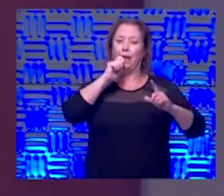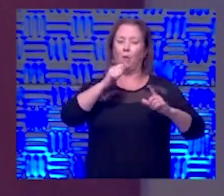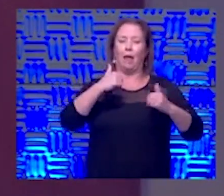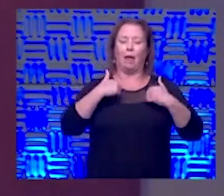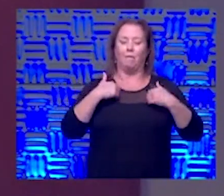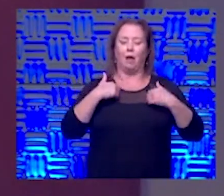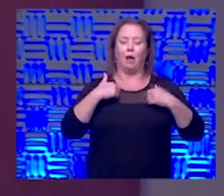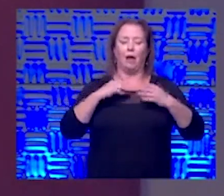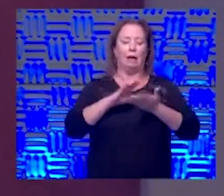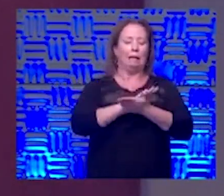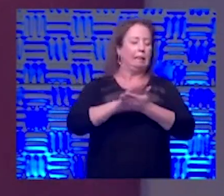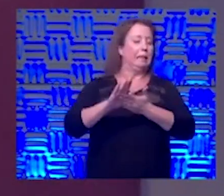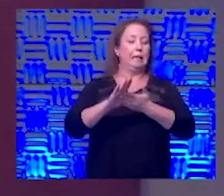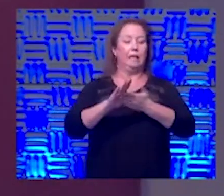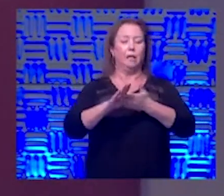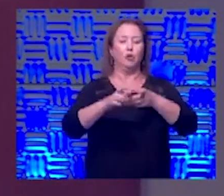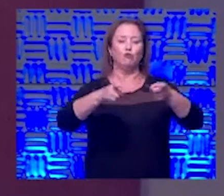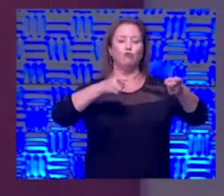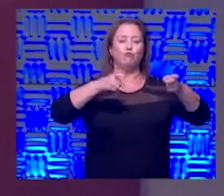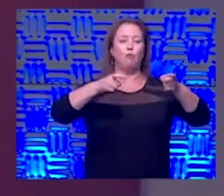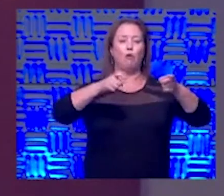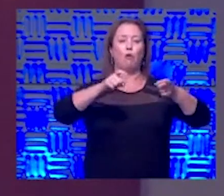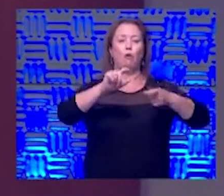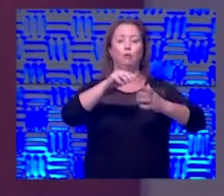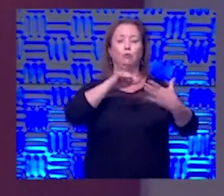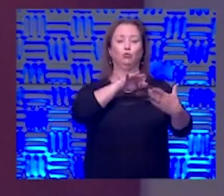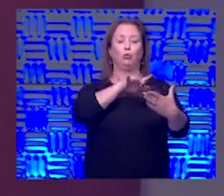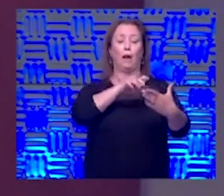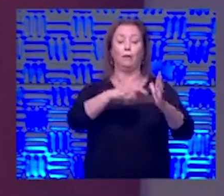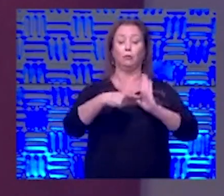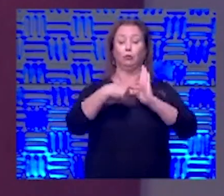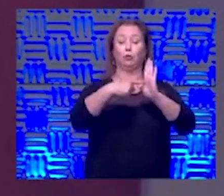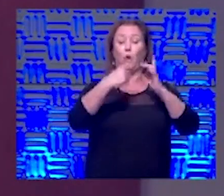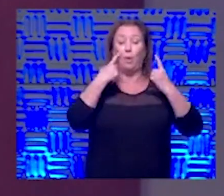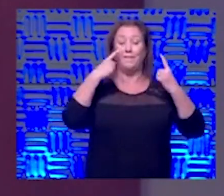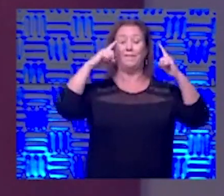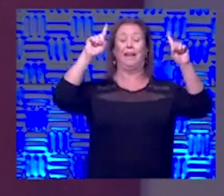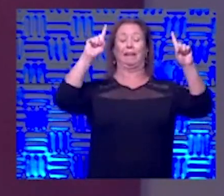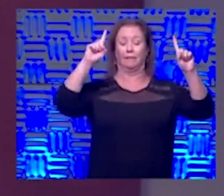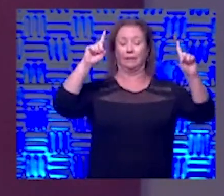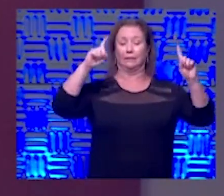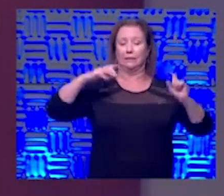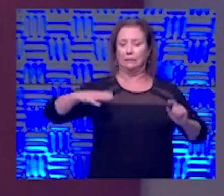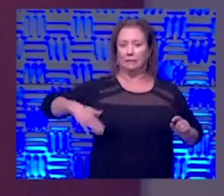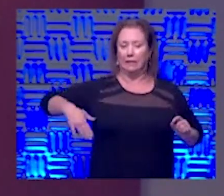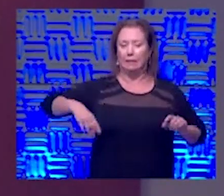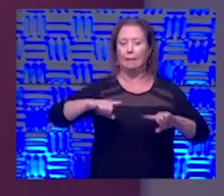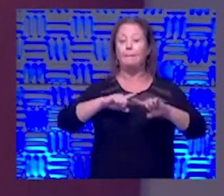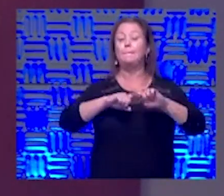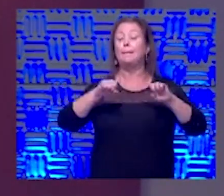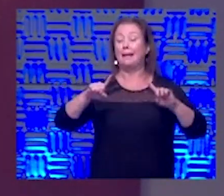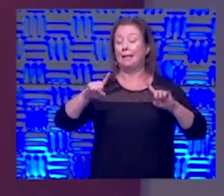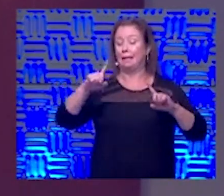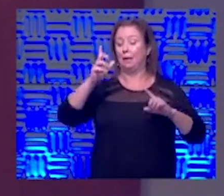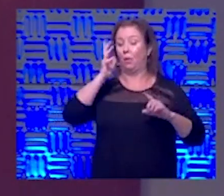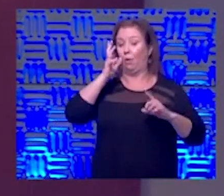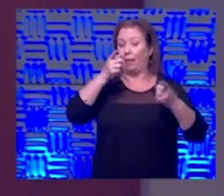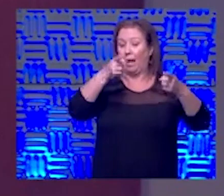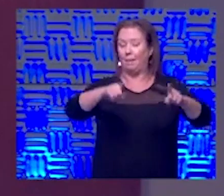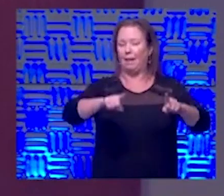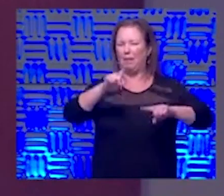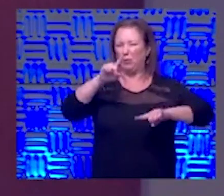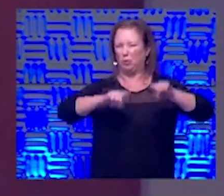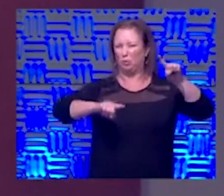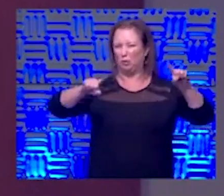control trial that is controlled to show effectiveness, but this is going to happen. There are randomized